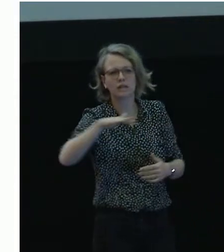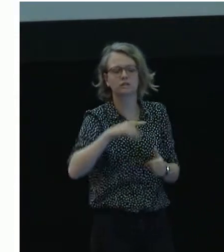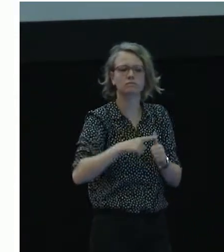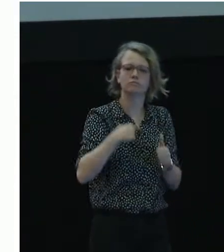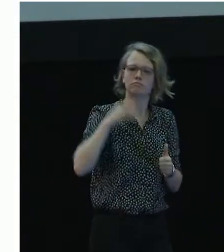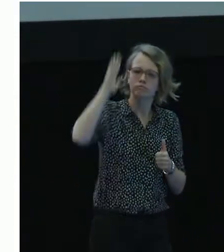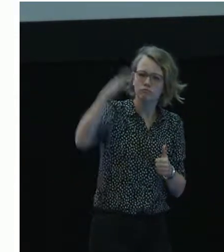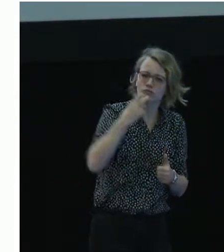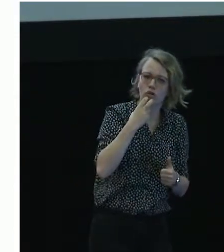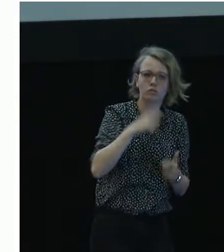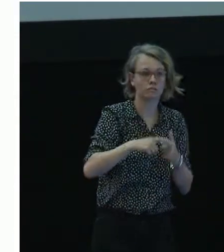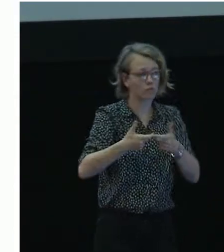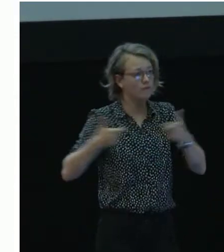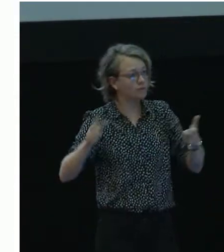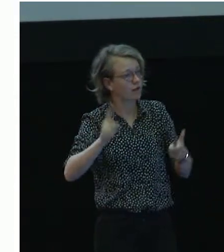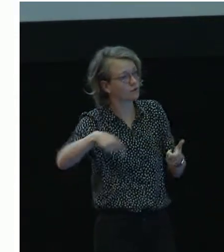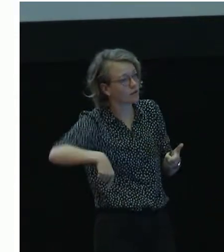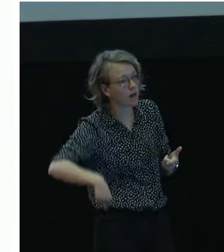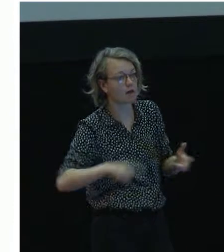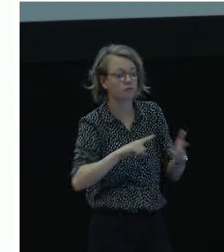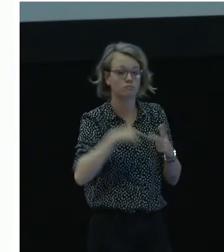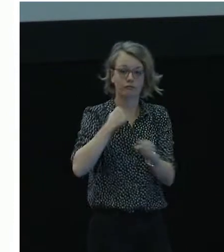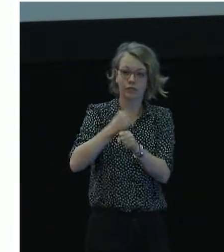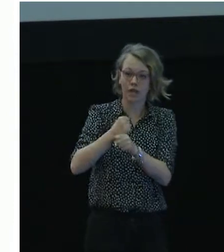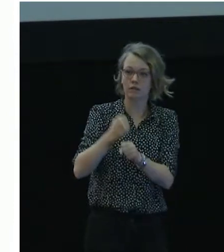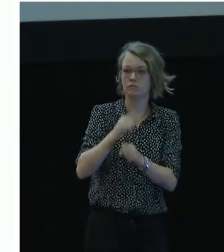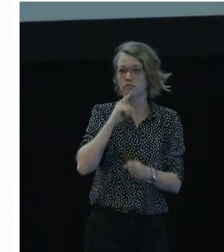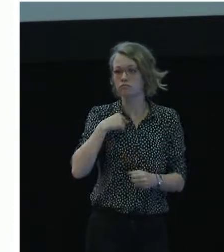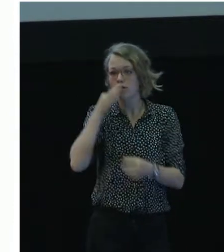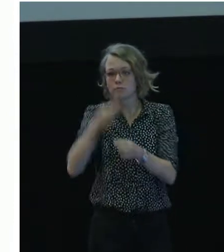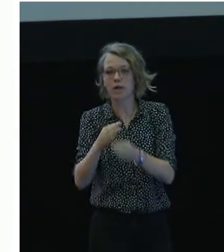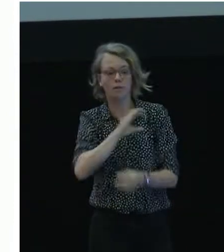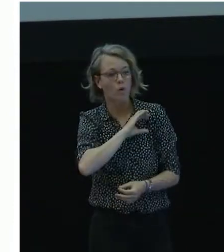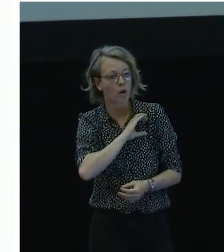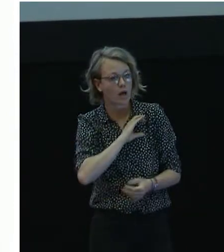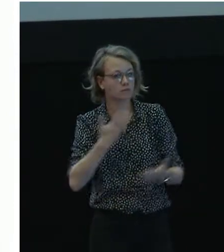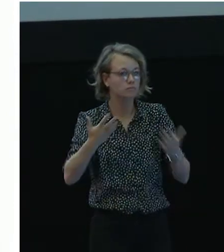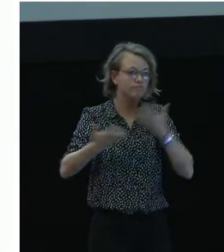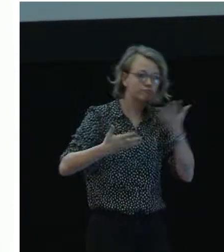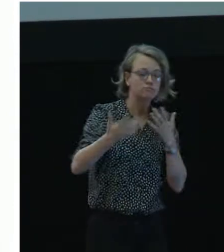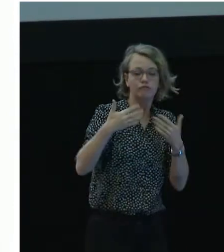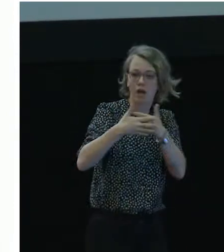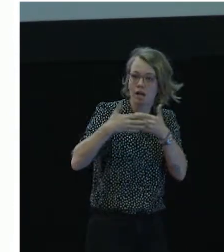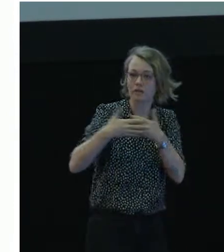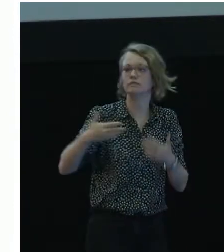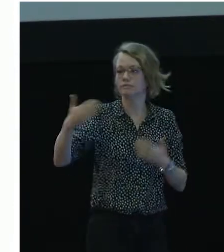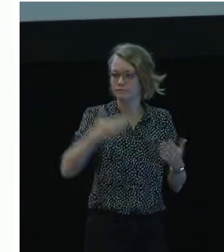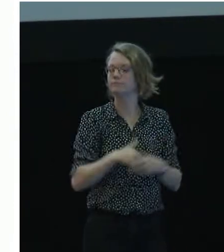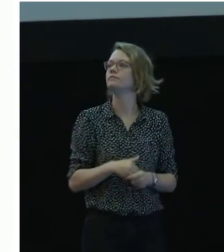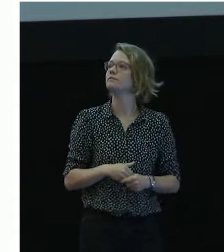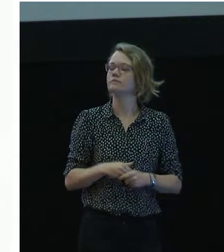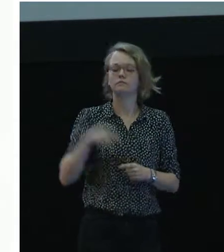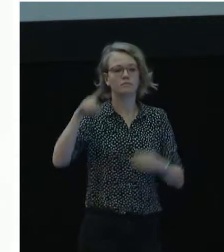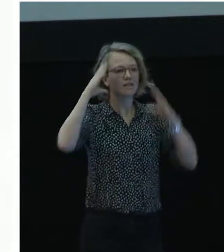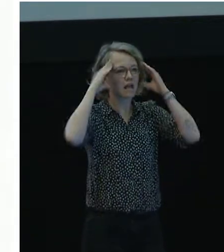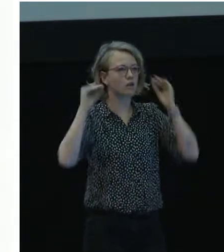these interpreters, I use them for various different settings, conferences like today, or work meetings with colleagues,